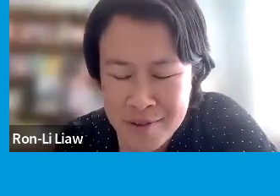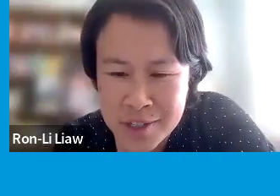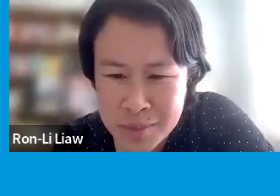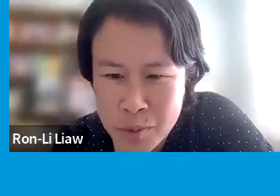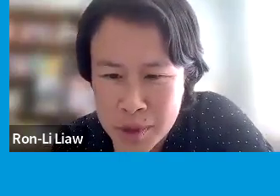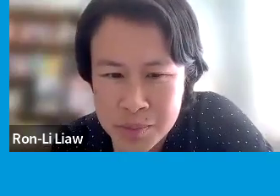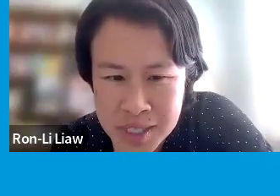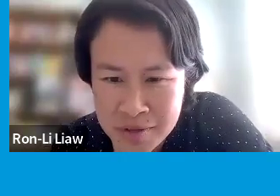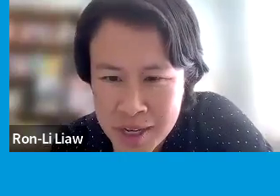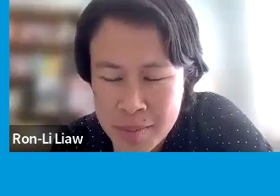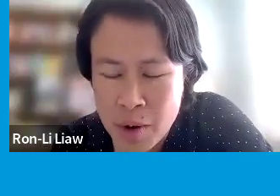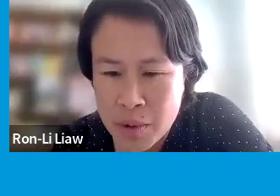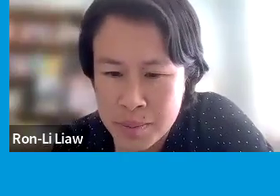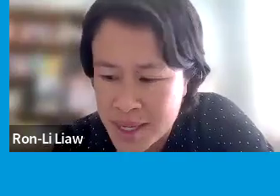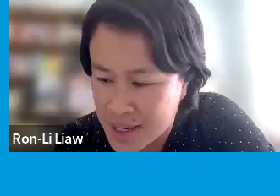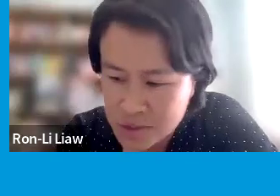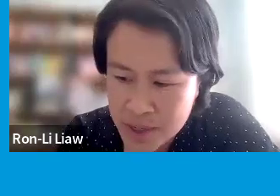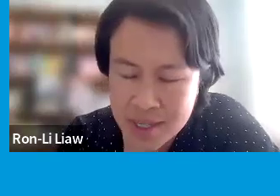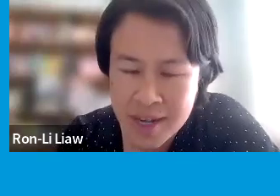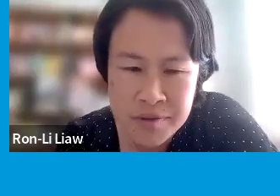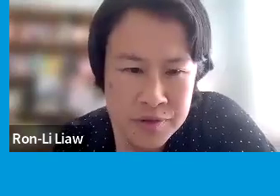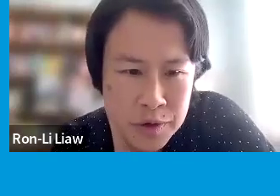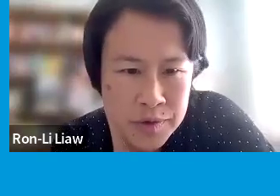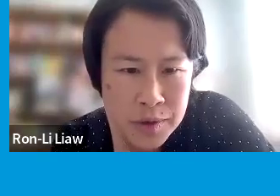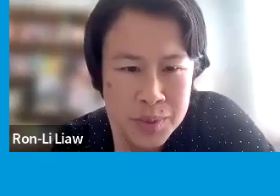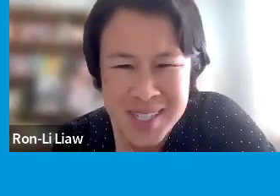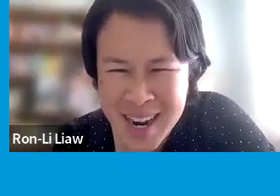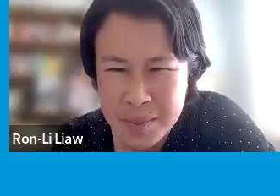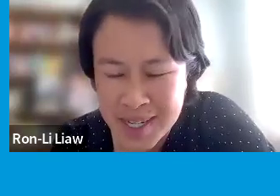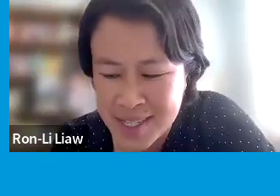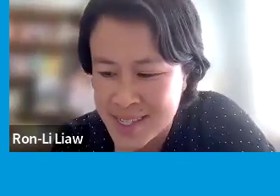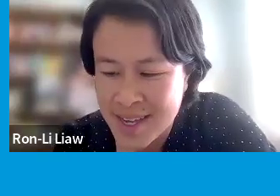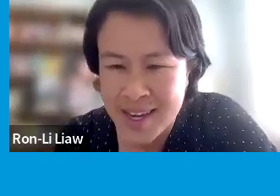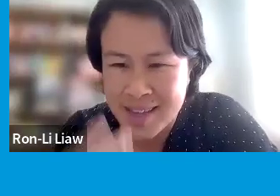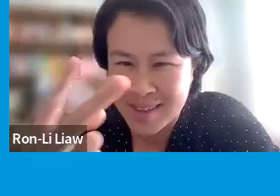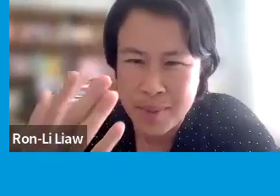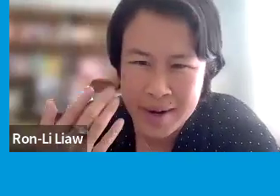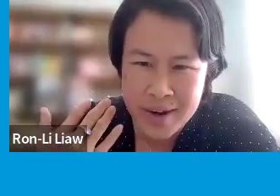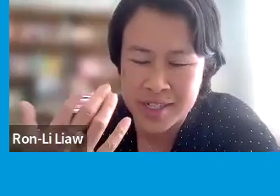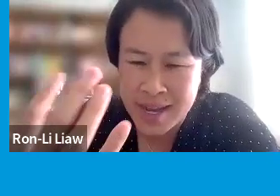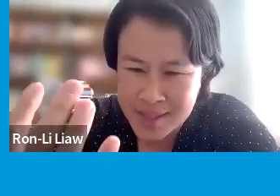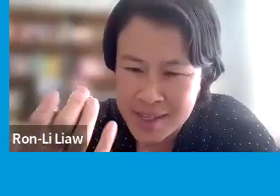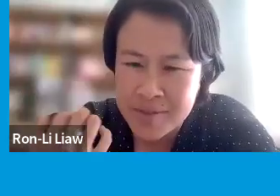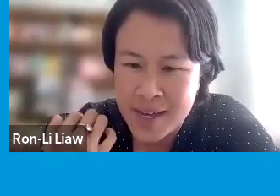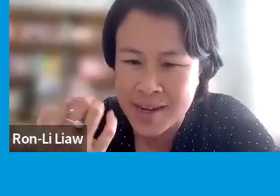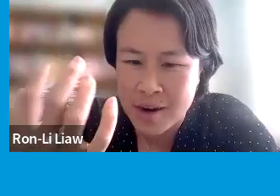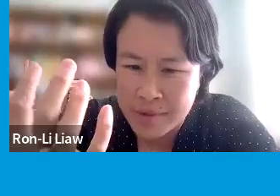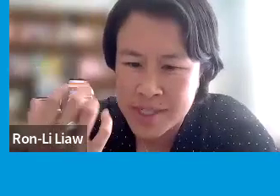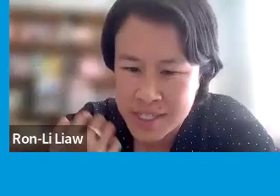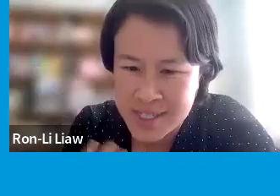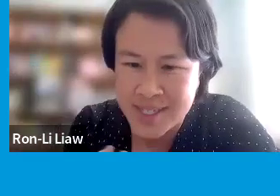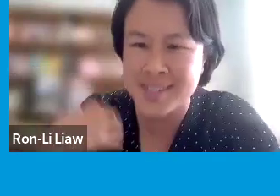in our effort to be more specific about what we mean, I just wanted to offer a few of those. But the timeliness, and I think the bidirectionality of